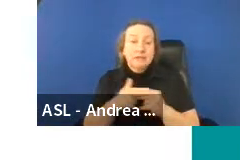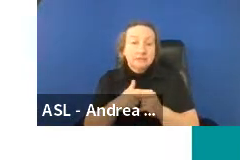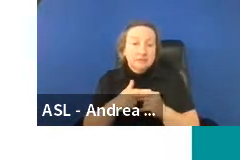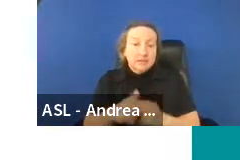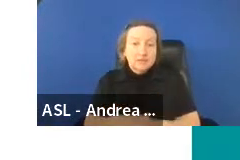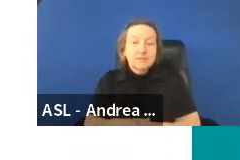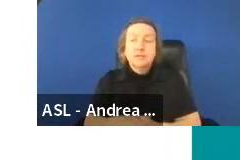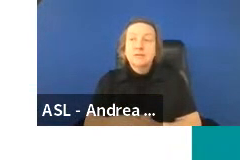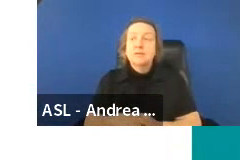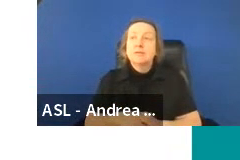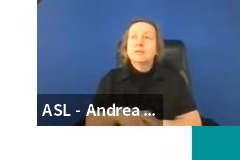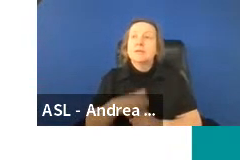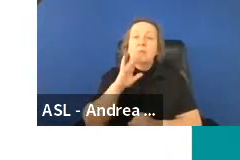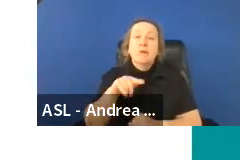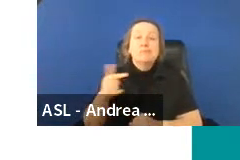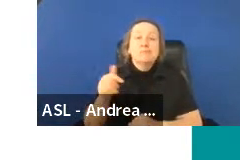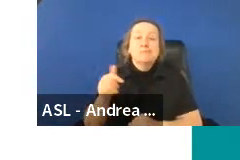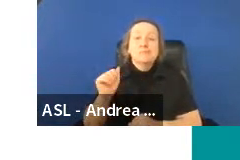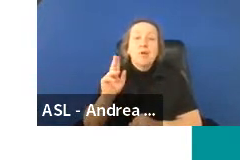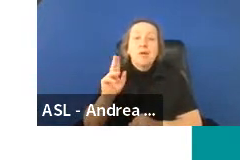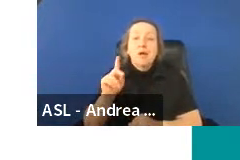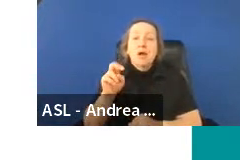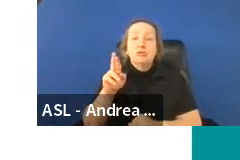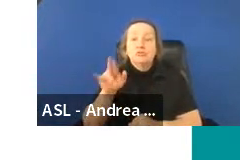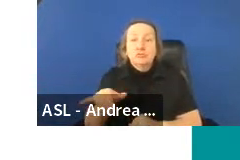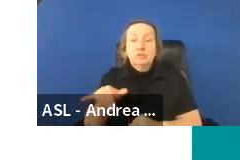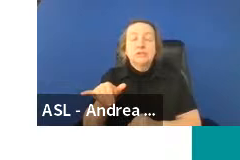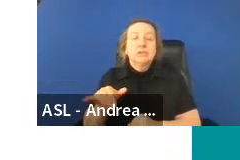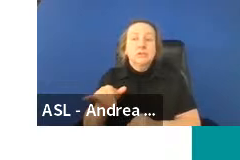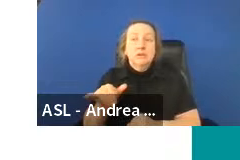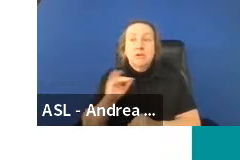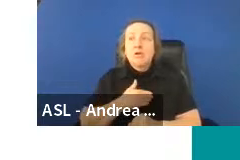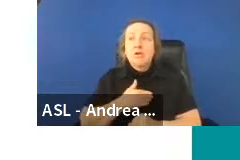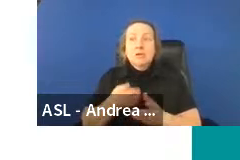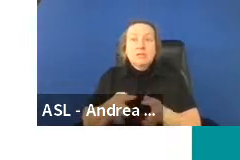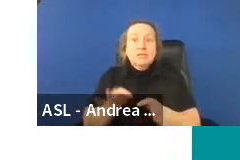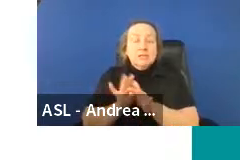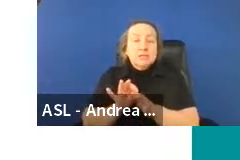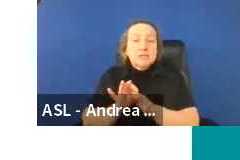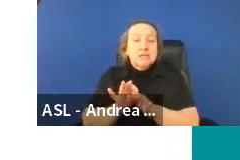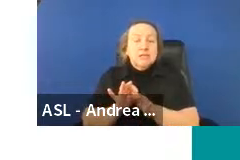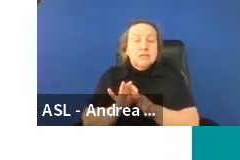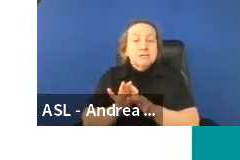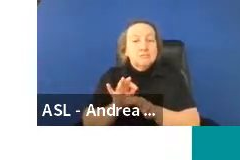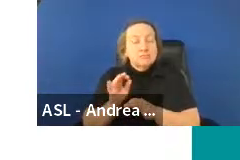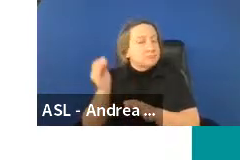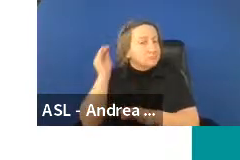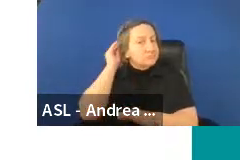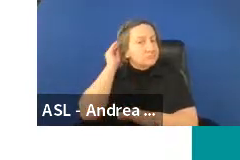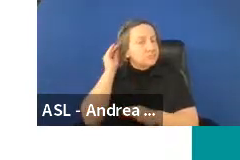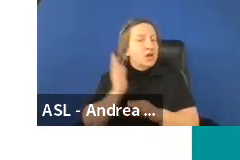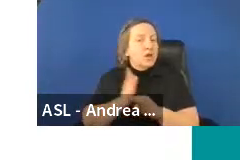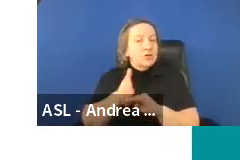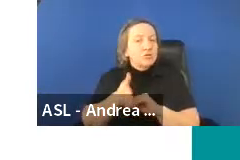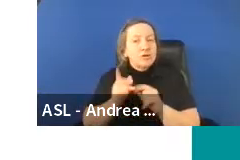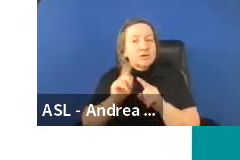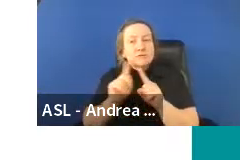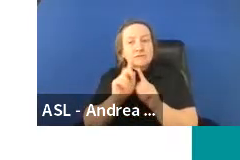going to pass it back to Audrey to go through our key takeaways across the different design option elements that we asked about.